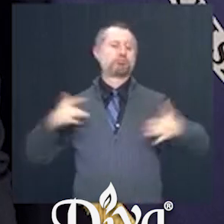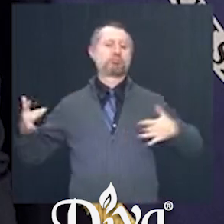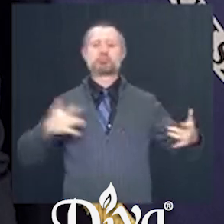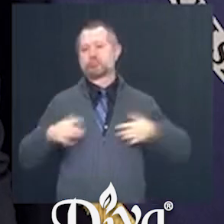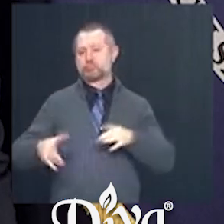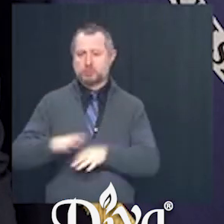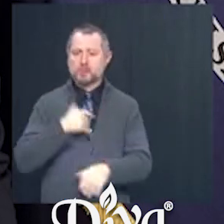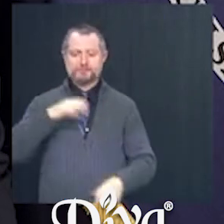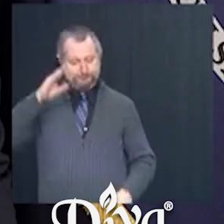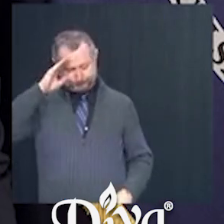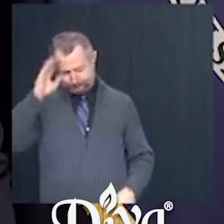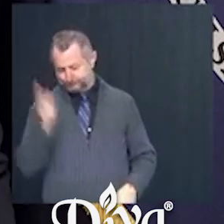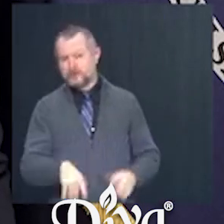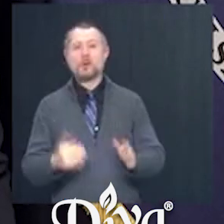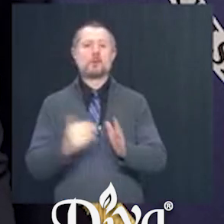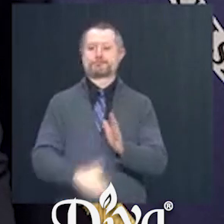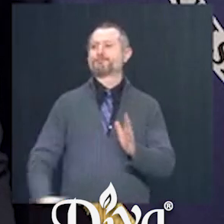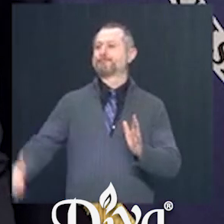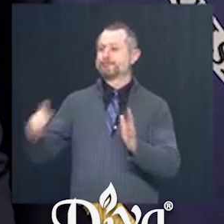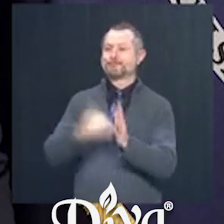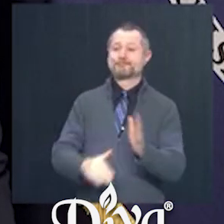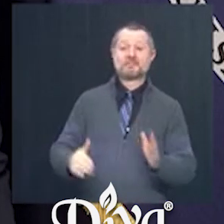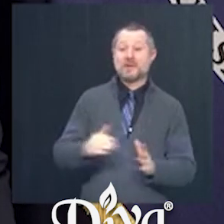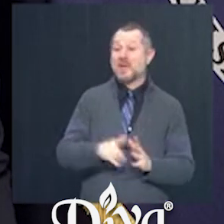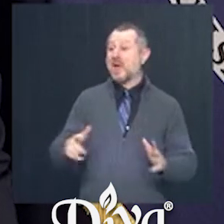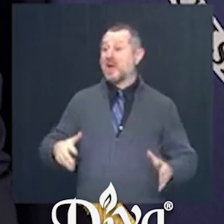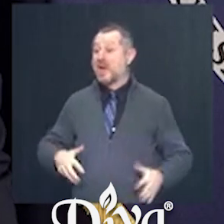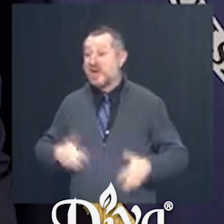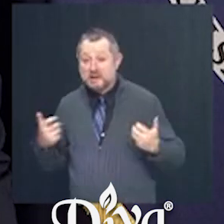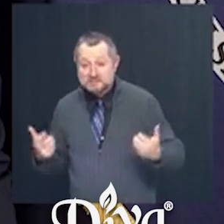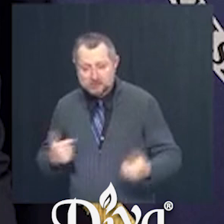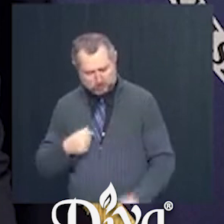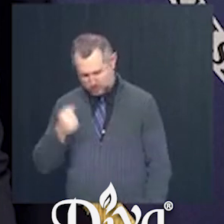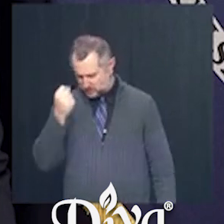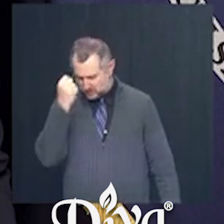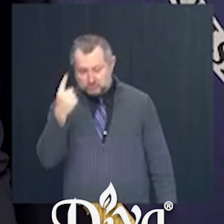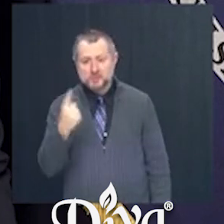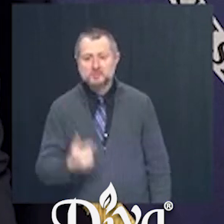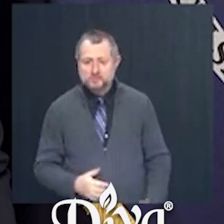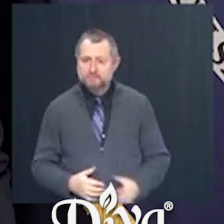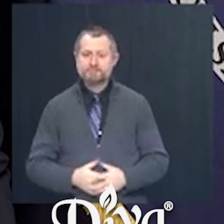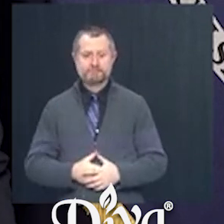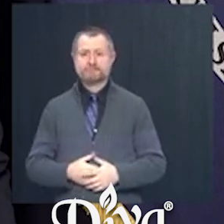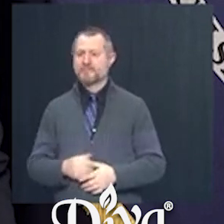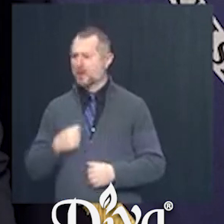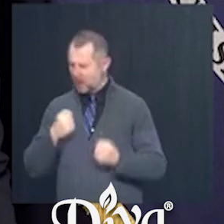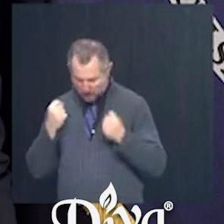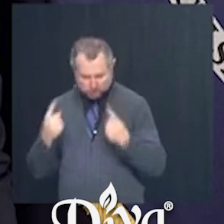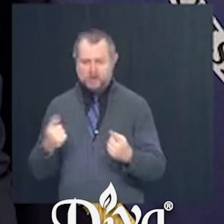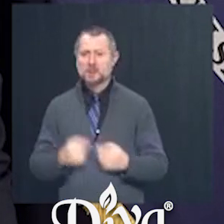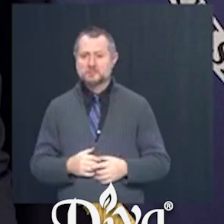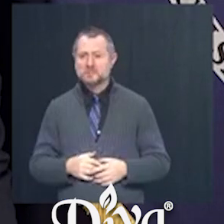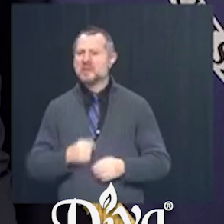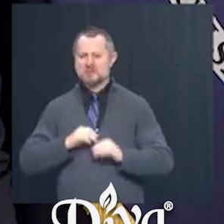It's COVID anger. I understand that. I understand that.